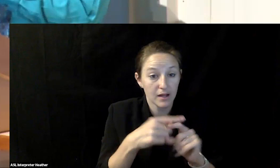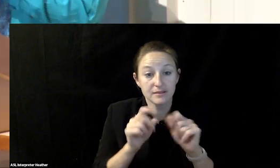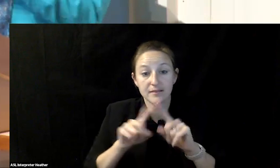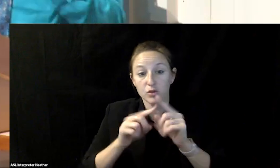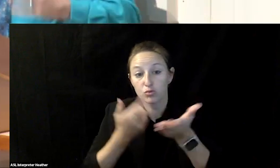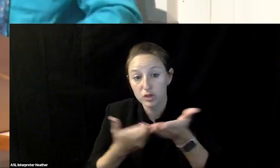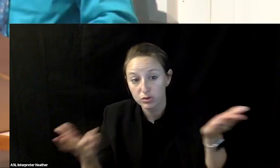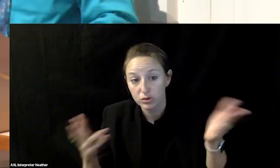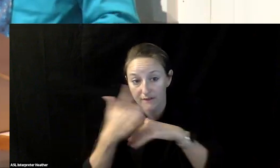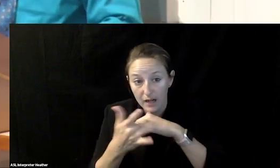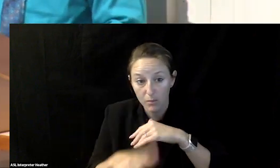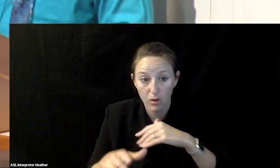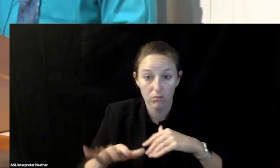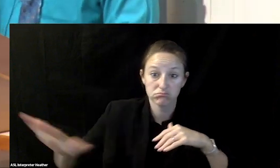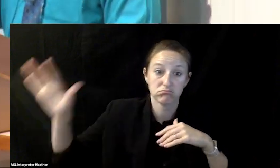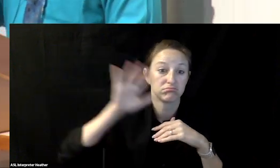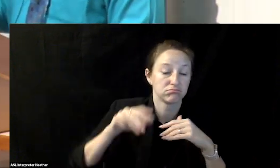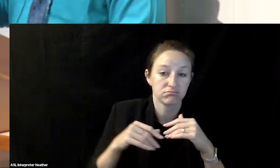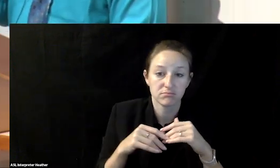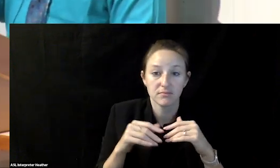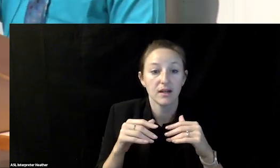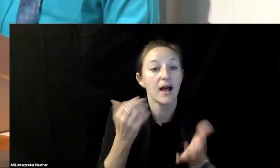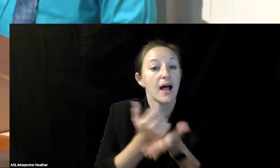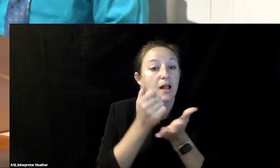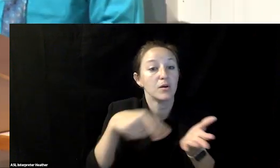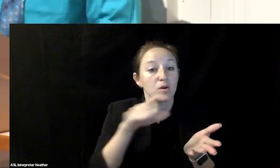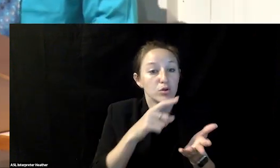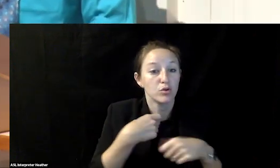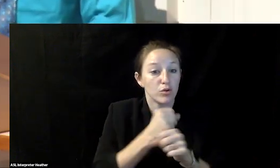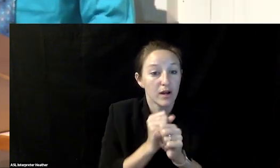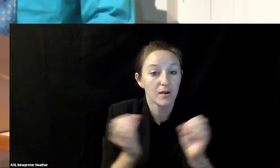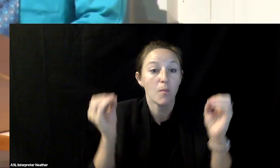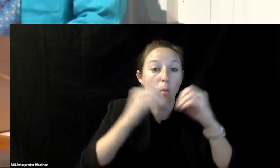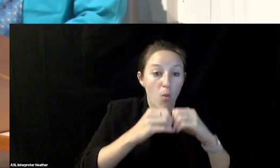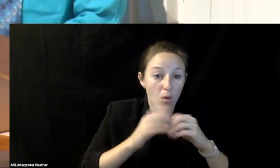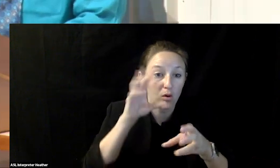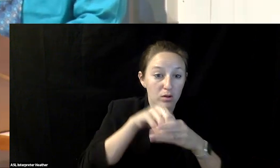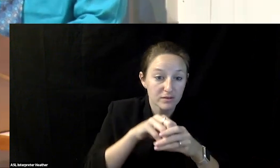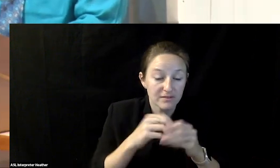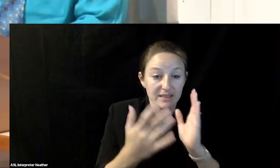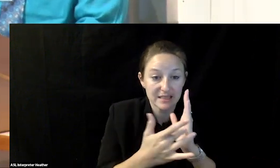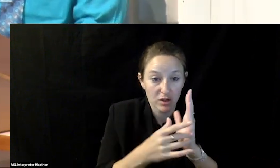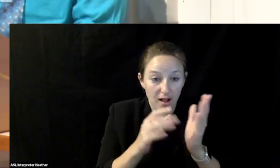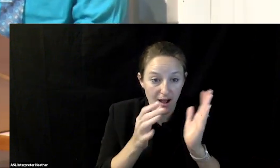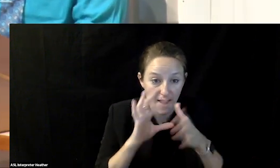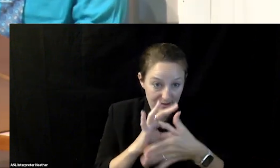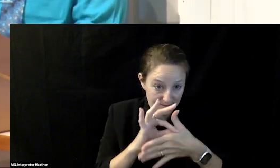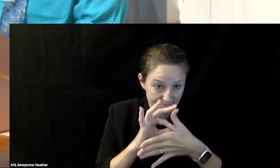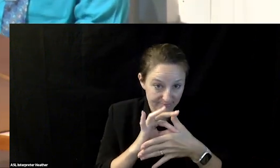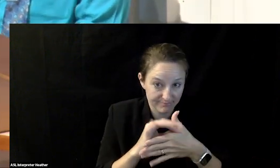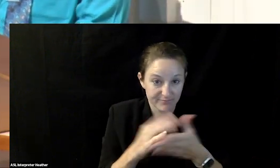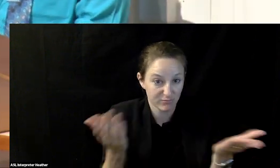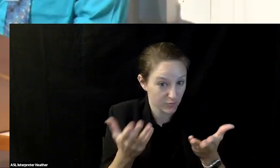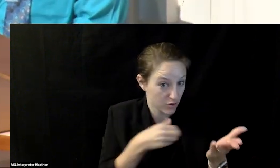you in helping create more inclusive digital content. So as you may